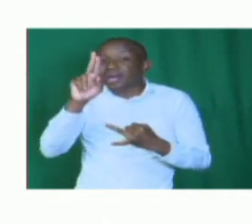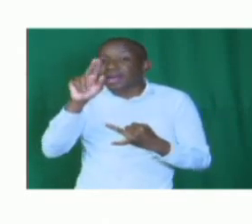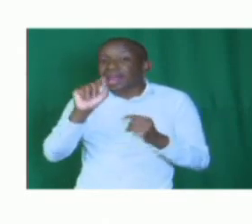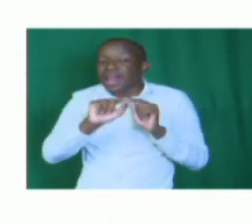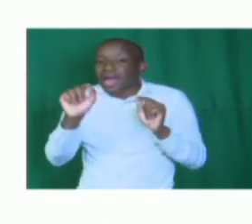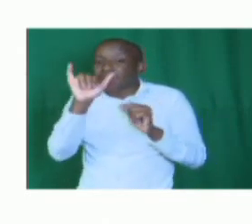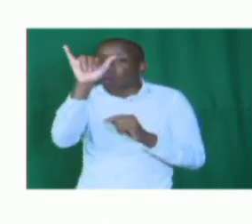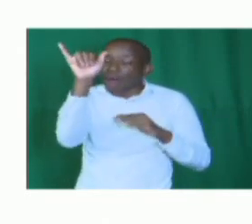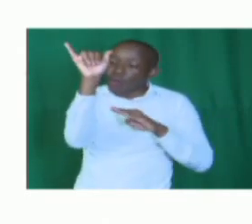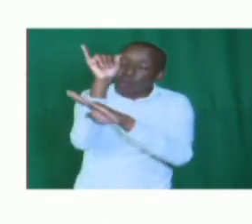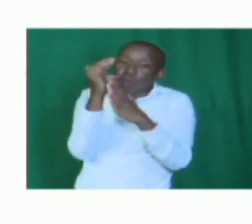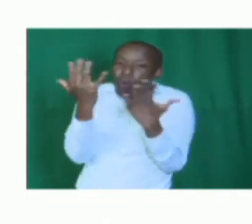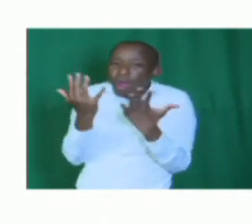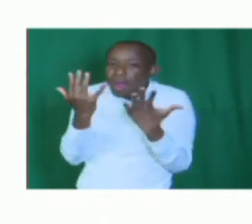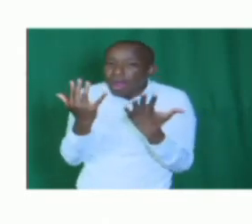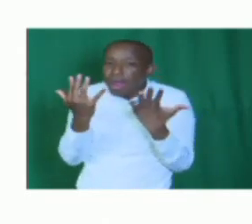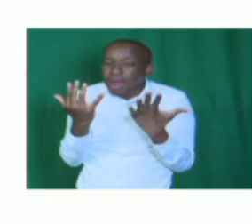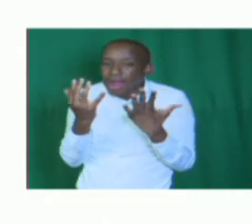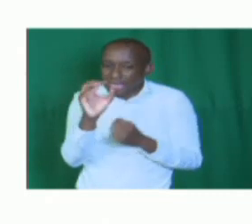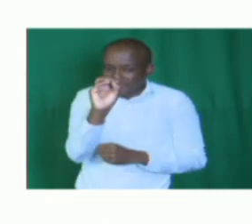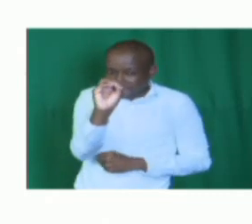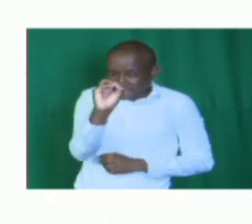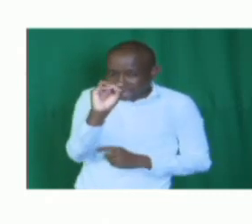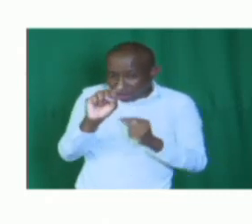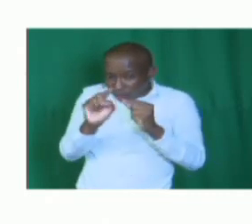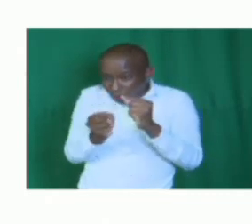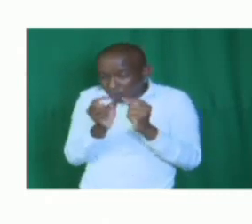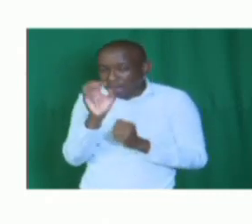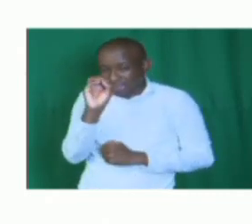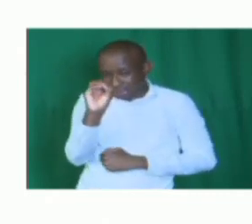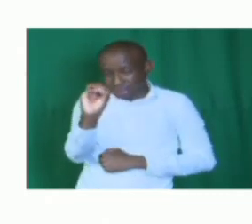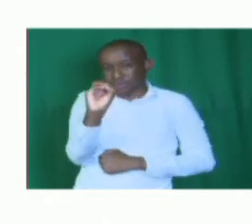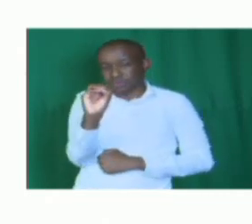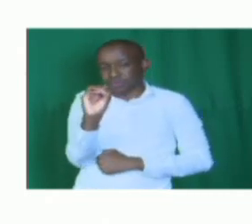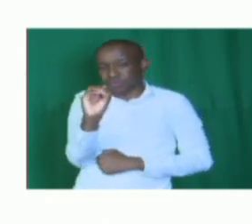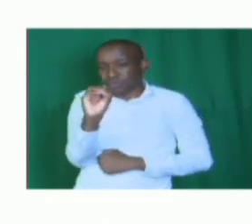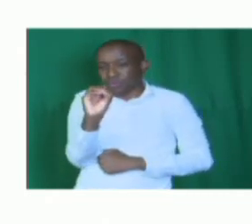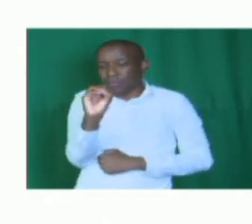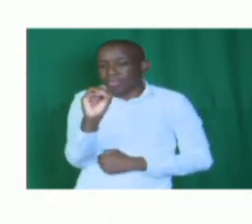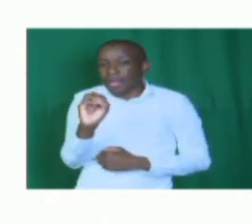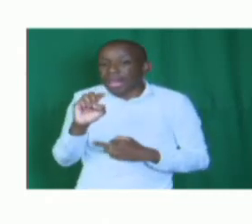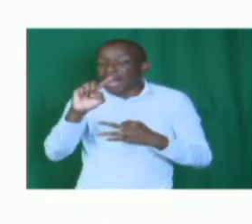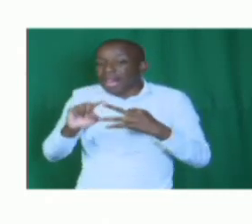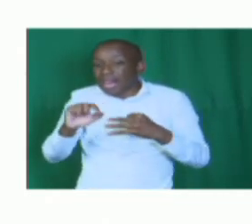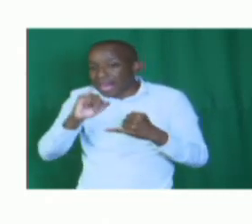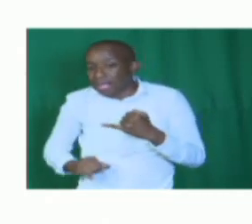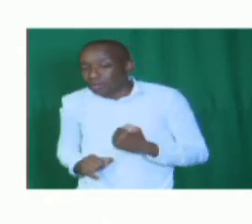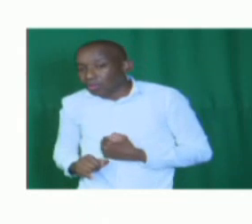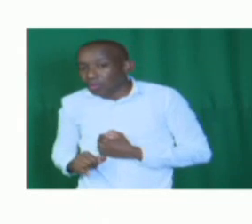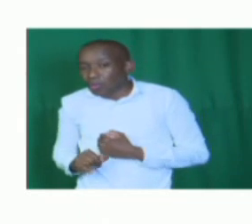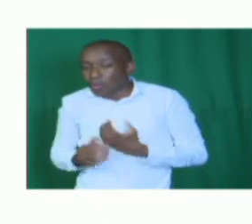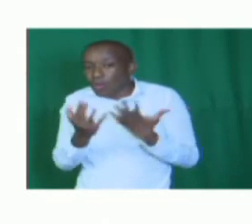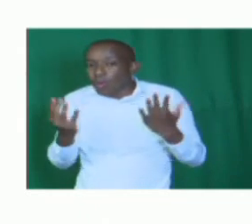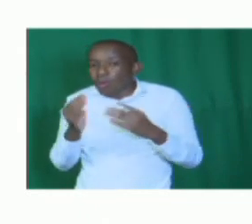it cuts the axis at 0,0. And then finally the last one